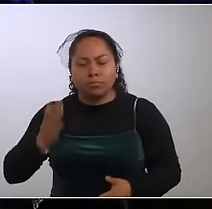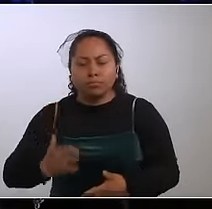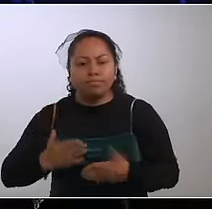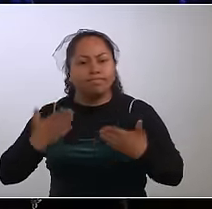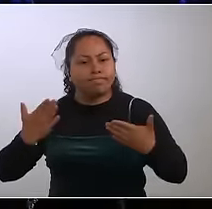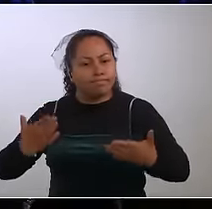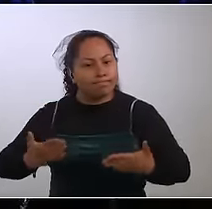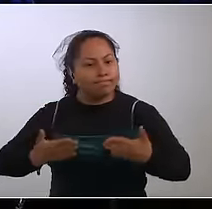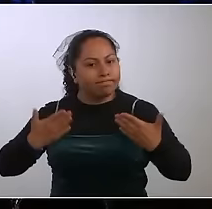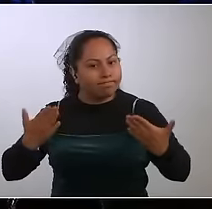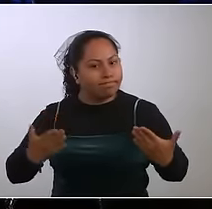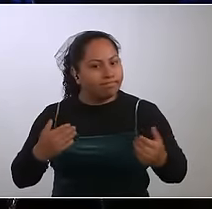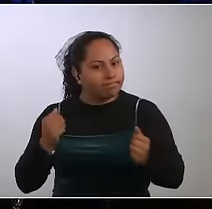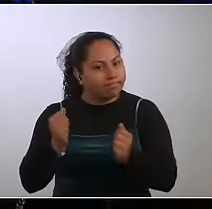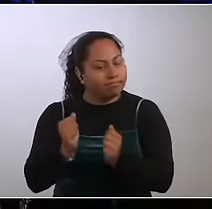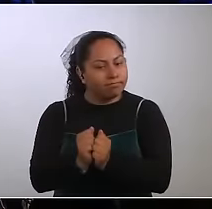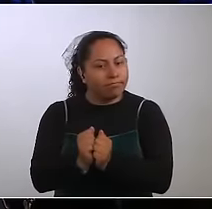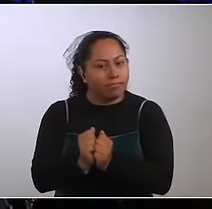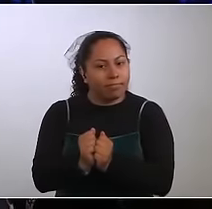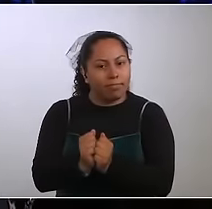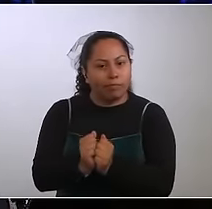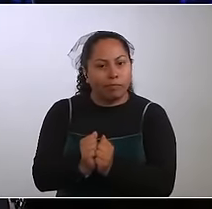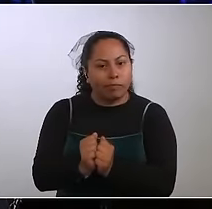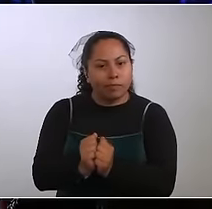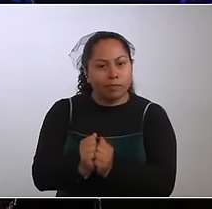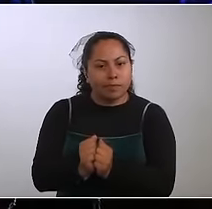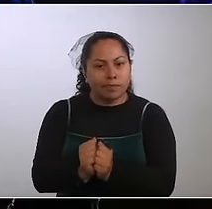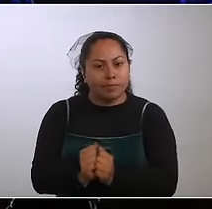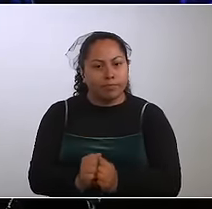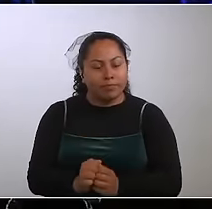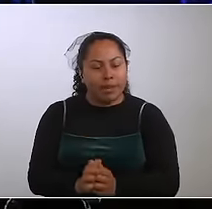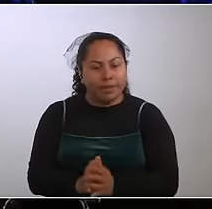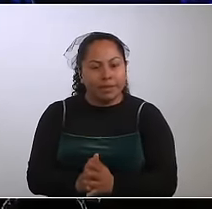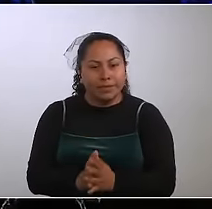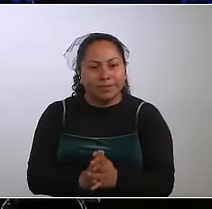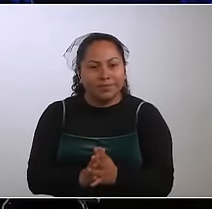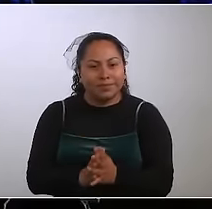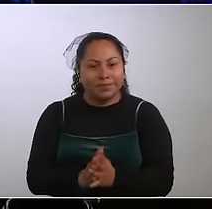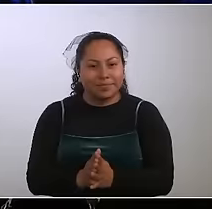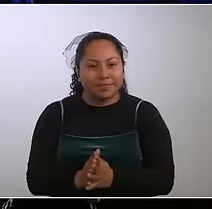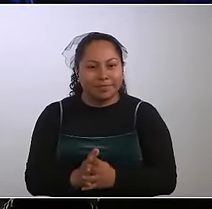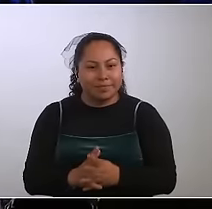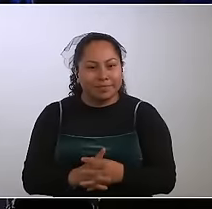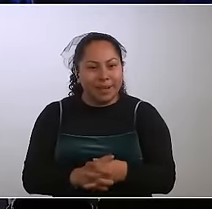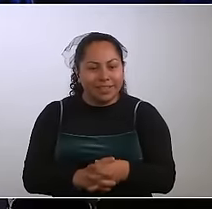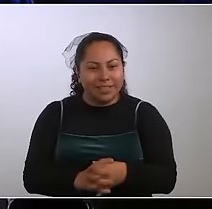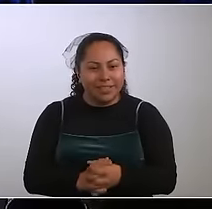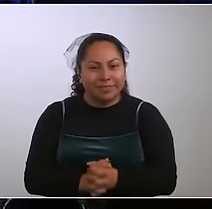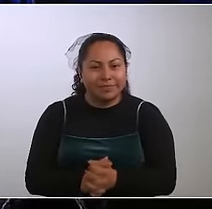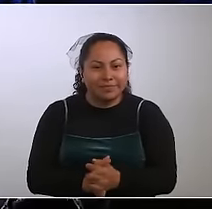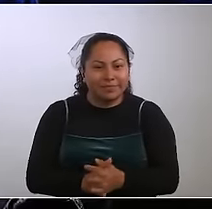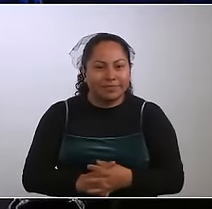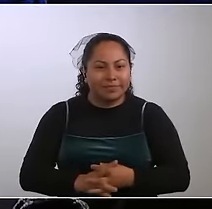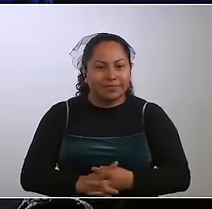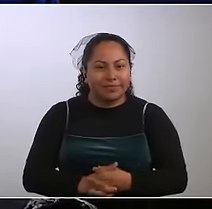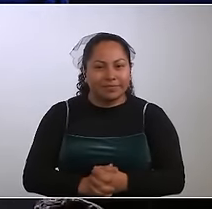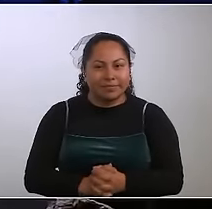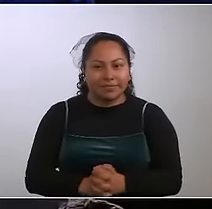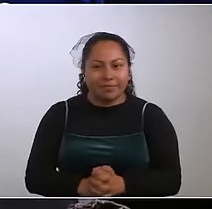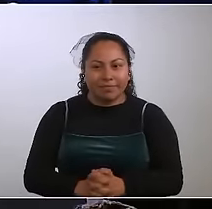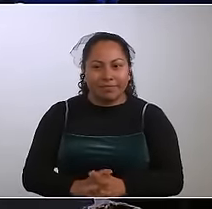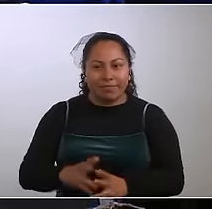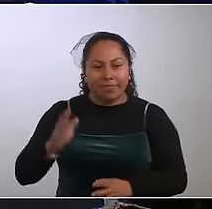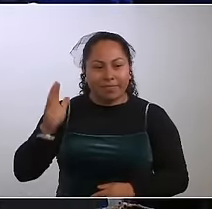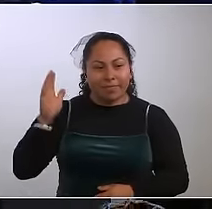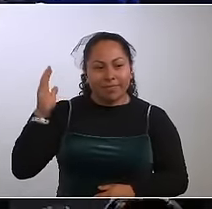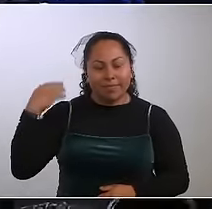passage means, lo que significa ese pasaje, is that not only you would do what he did. Es que no solo usted haría lo que él hizo. But that many